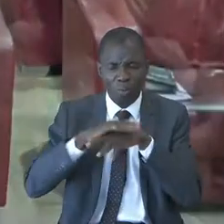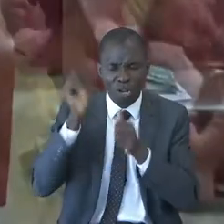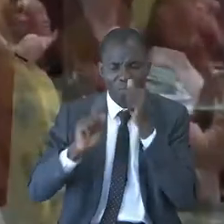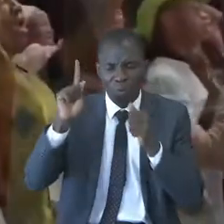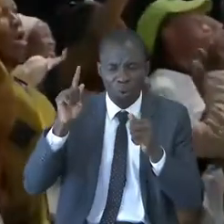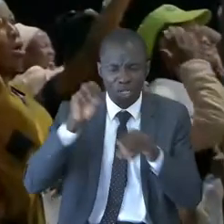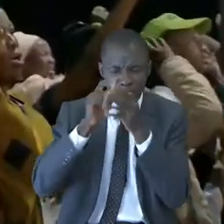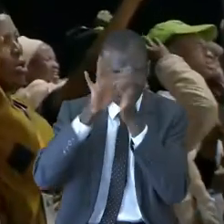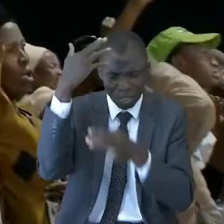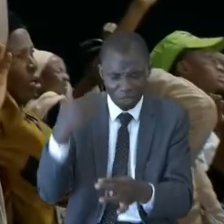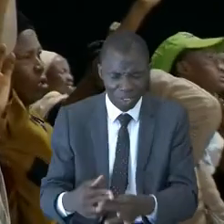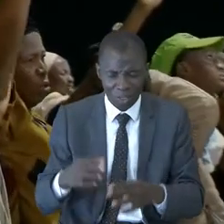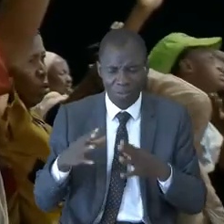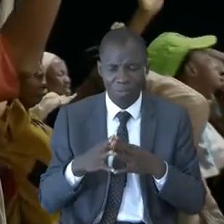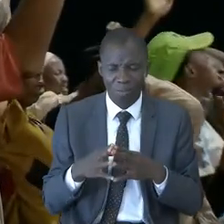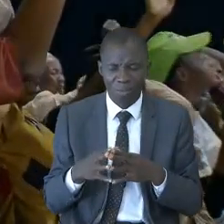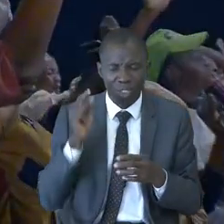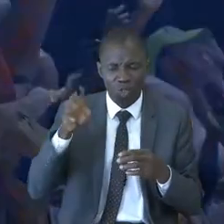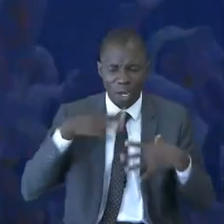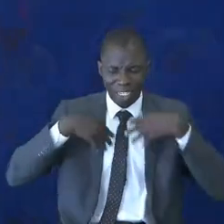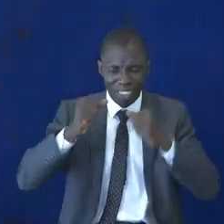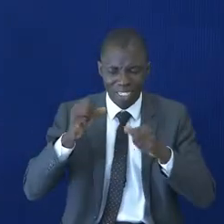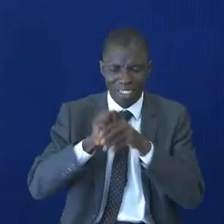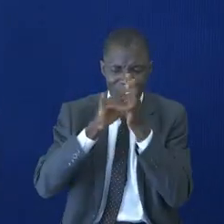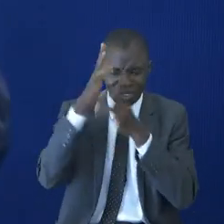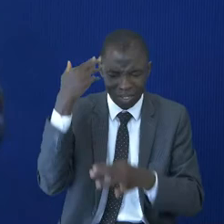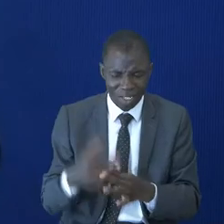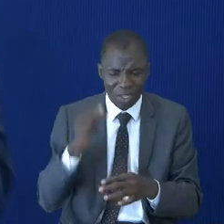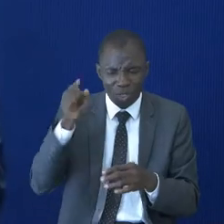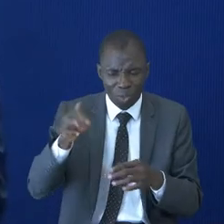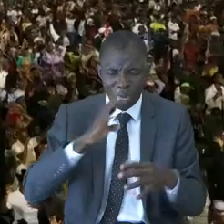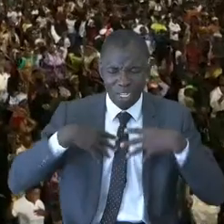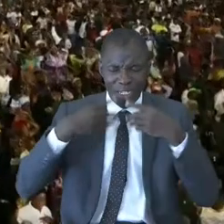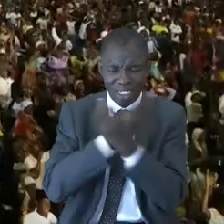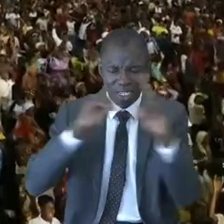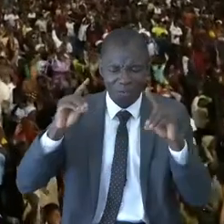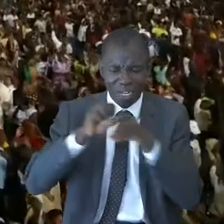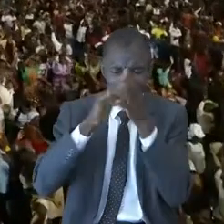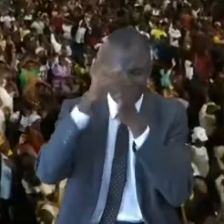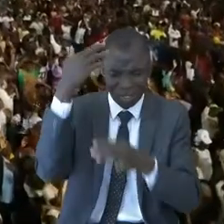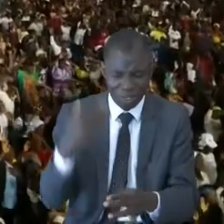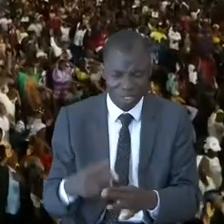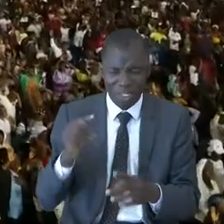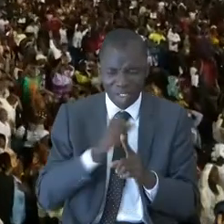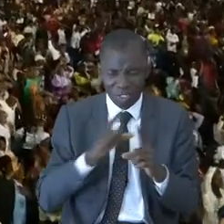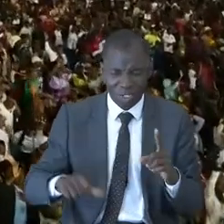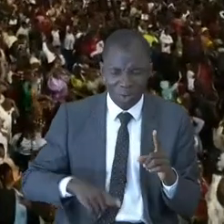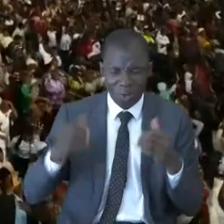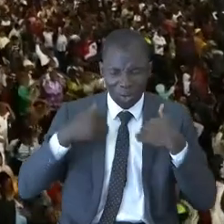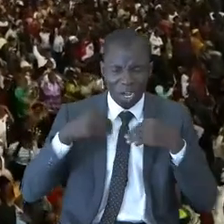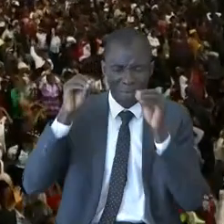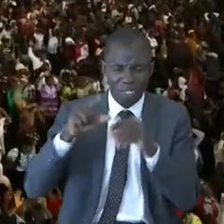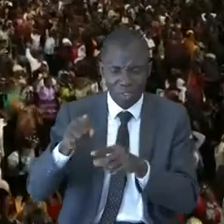now. You are healed. You are delivered. The Lord has set